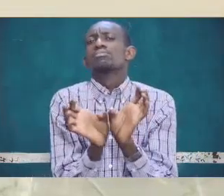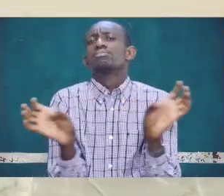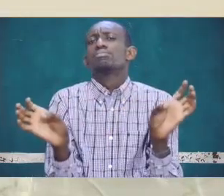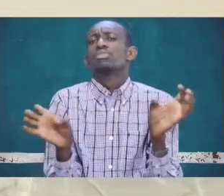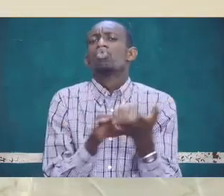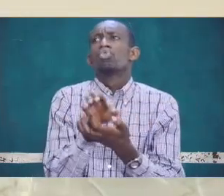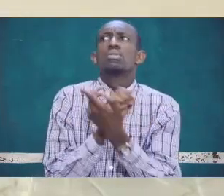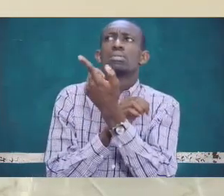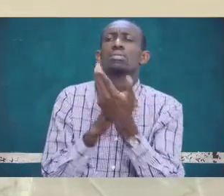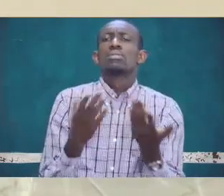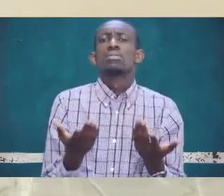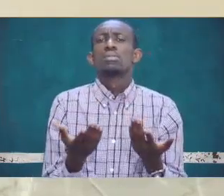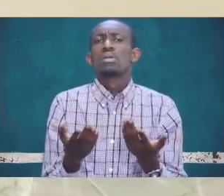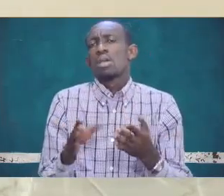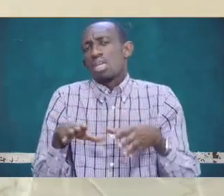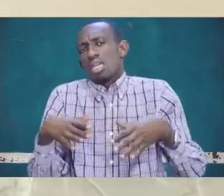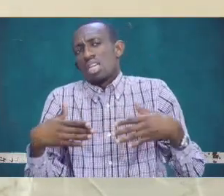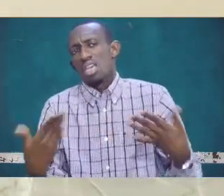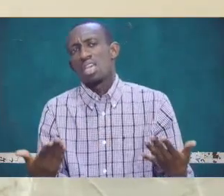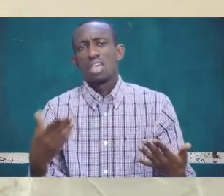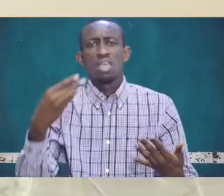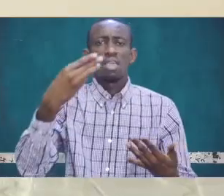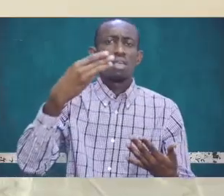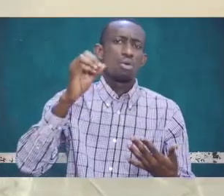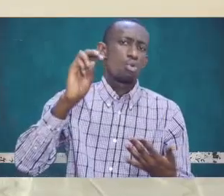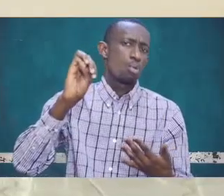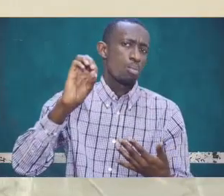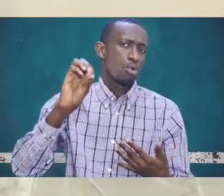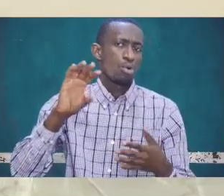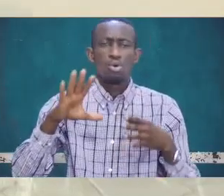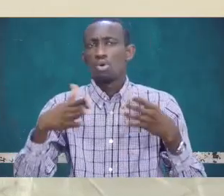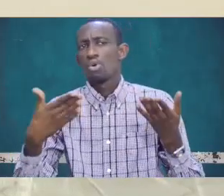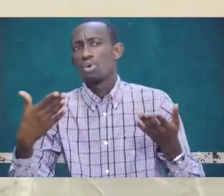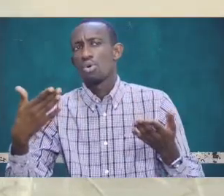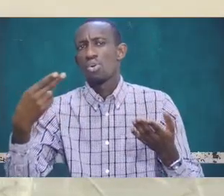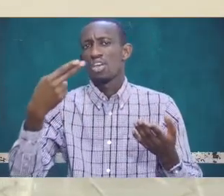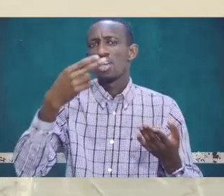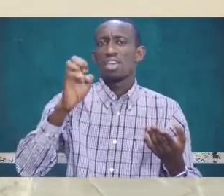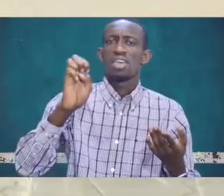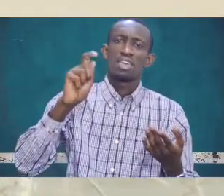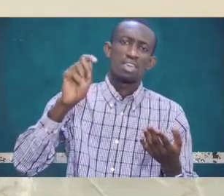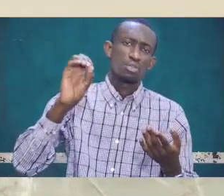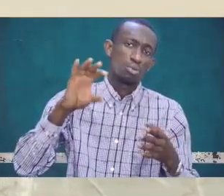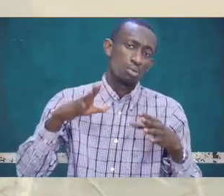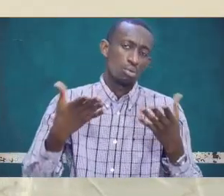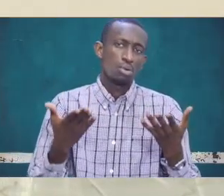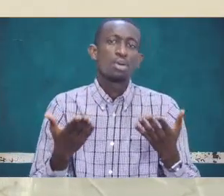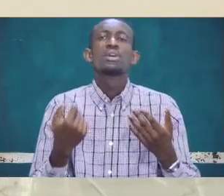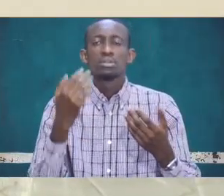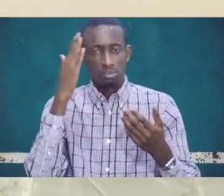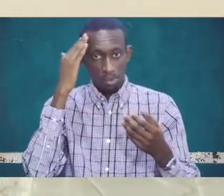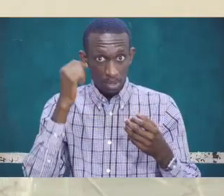mixtures, whether homogeneous or heterogeneous. We are just going to look at the methods